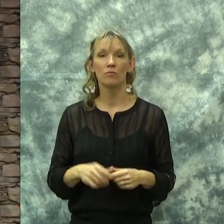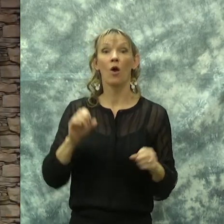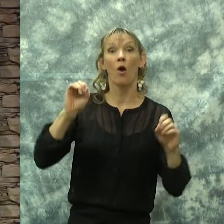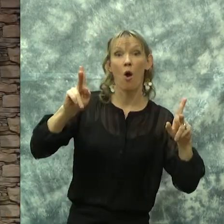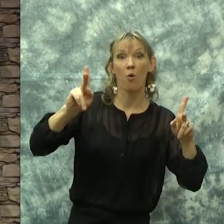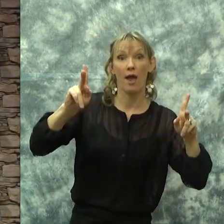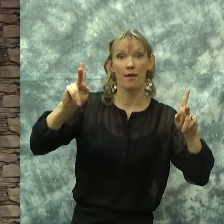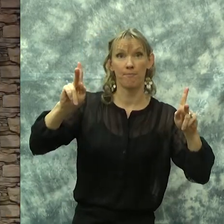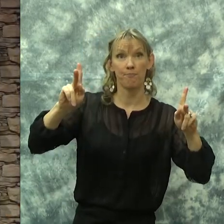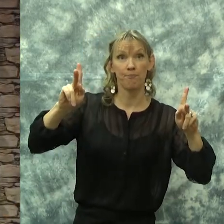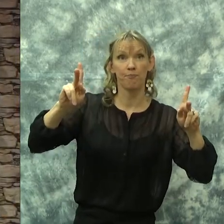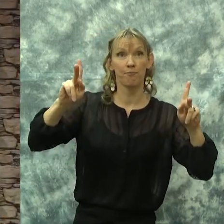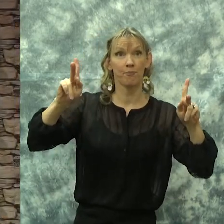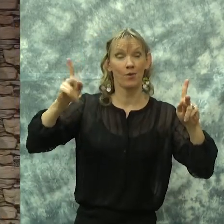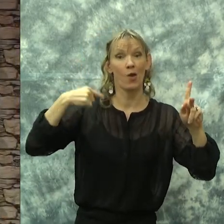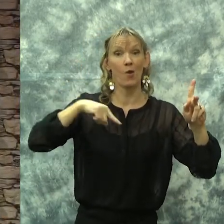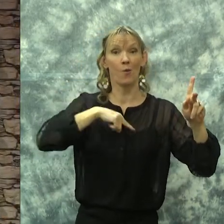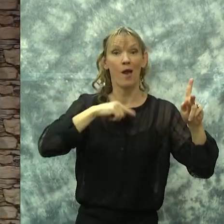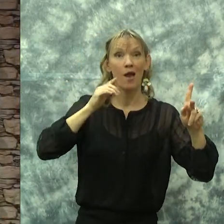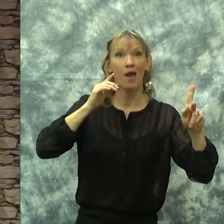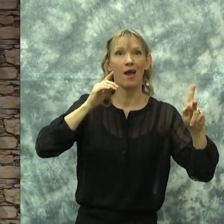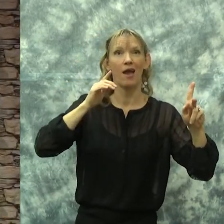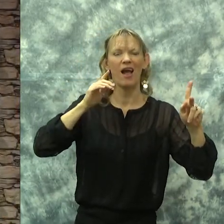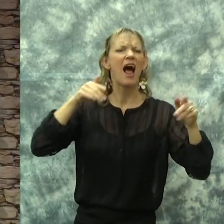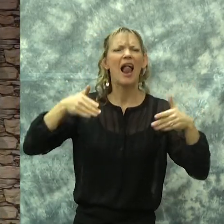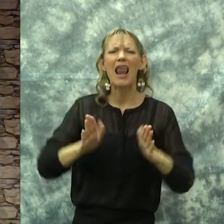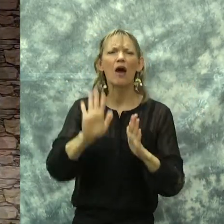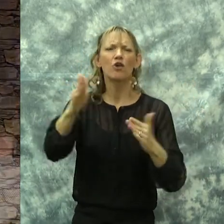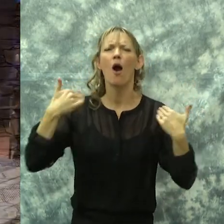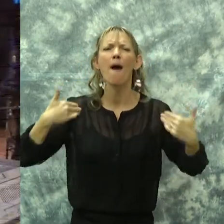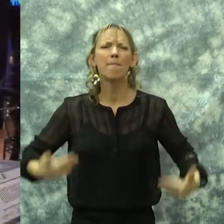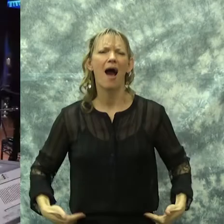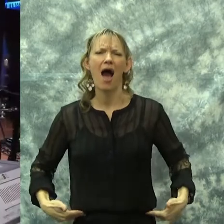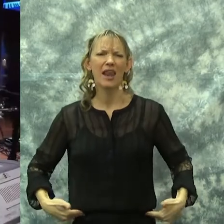Okay, we're gonna just